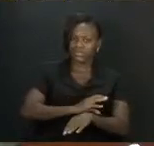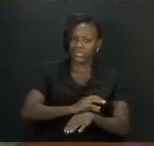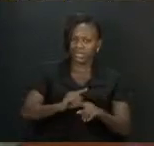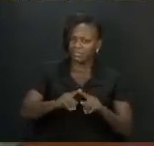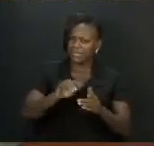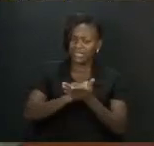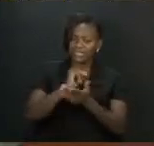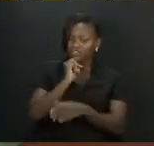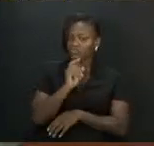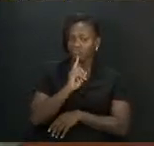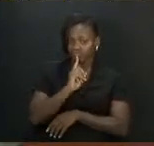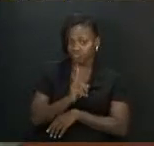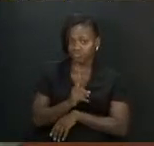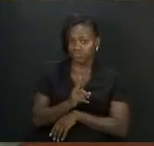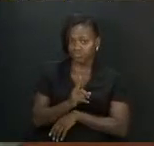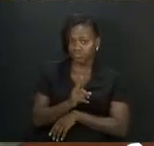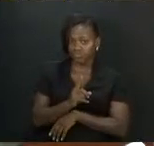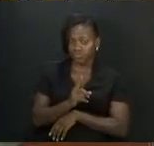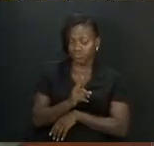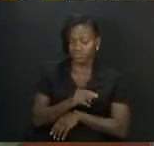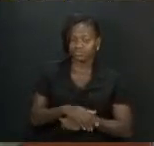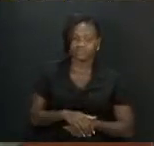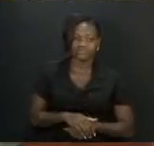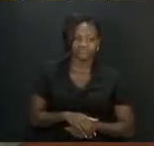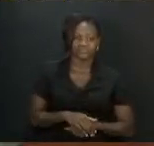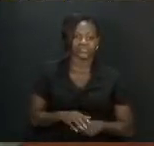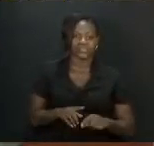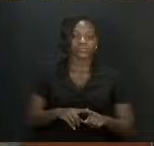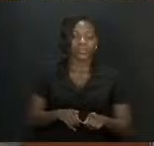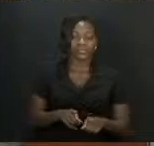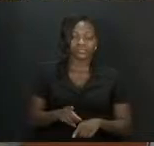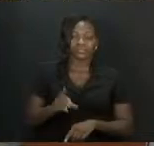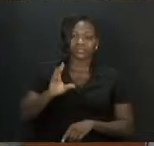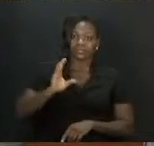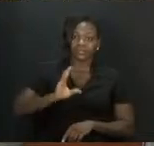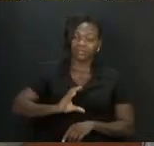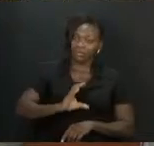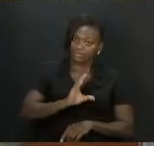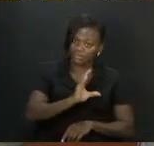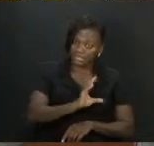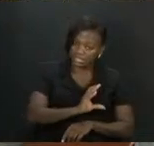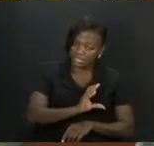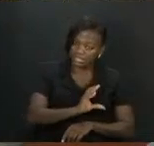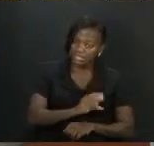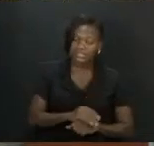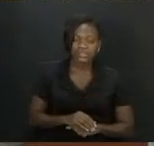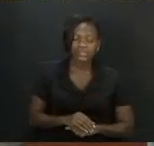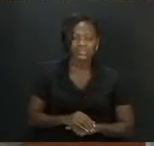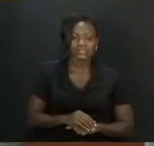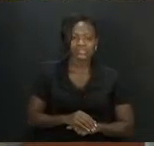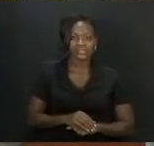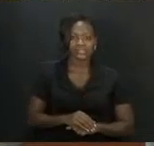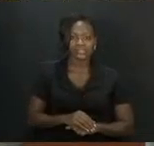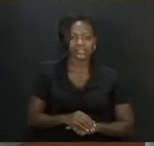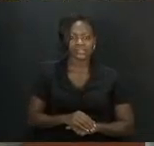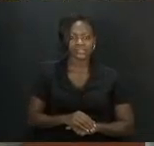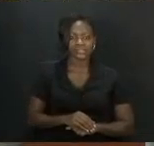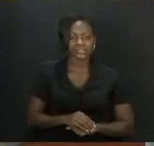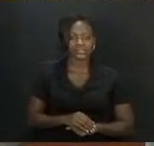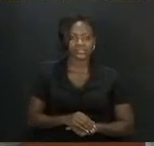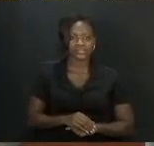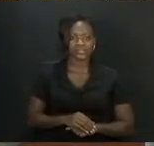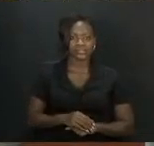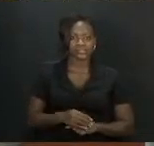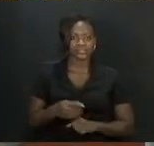Mr. Speaker, our committees, our side, the numbers are set. We will